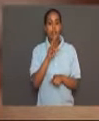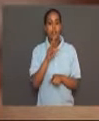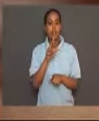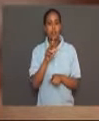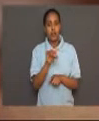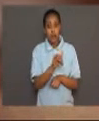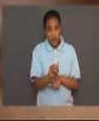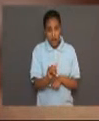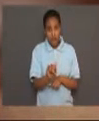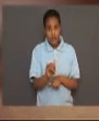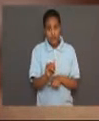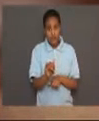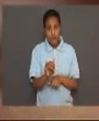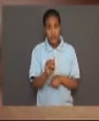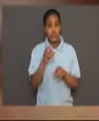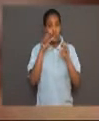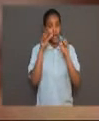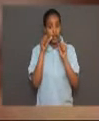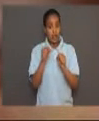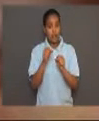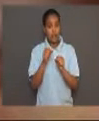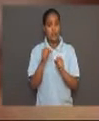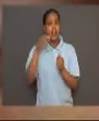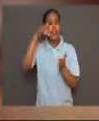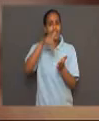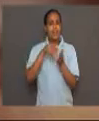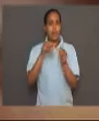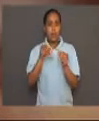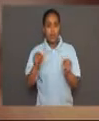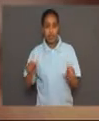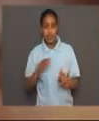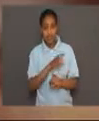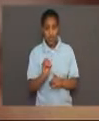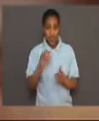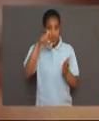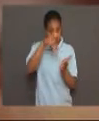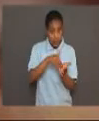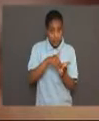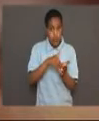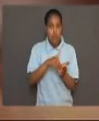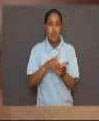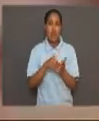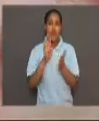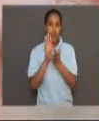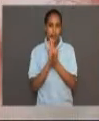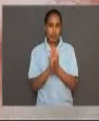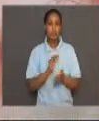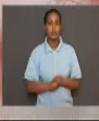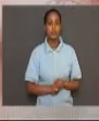all alike in that they can be remelted and remolded.